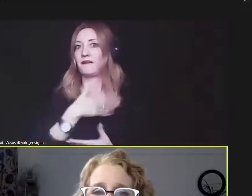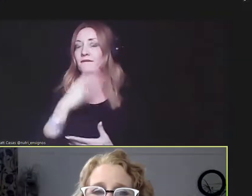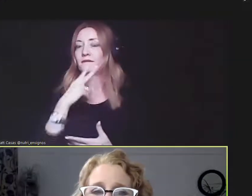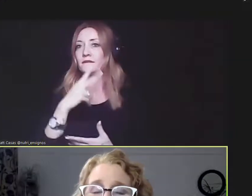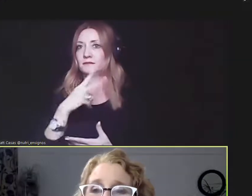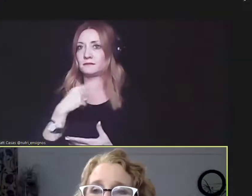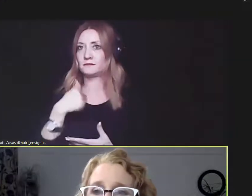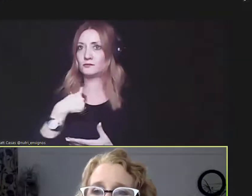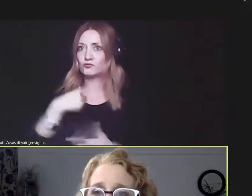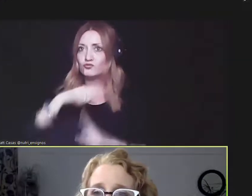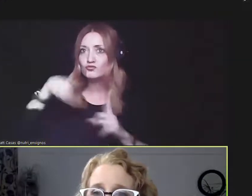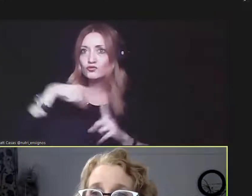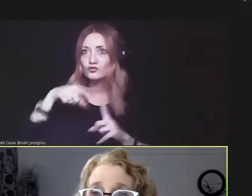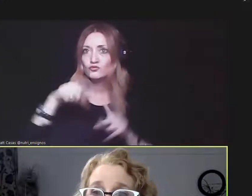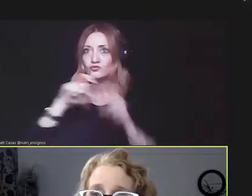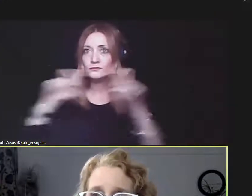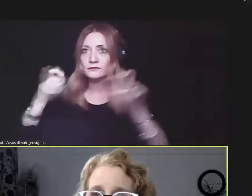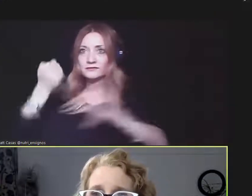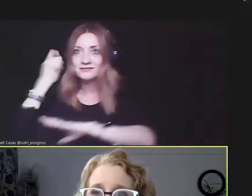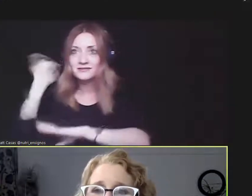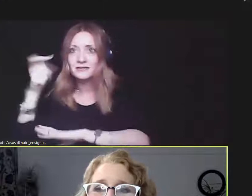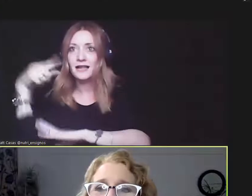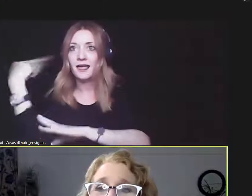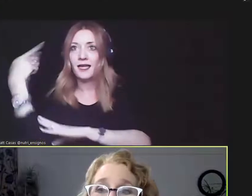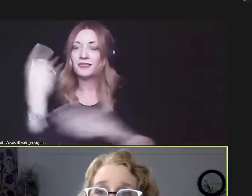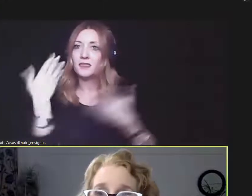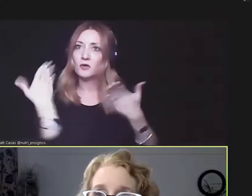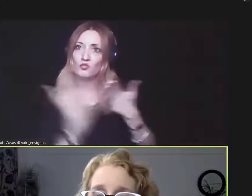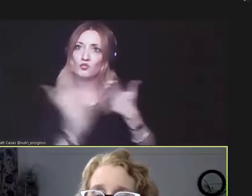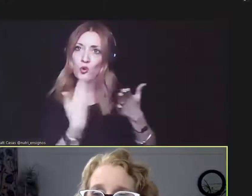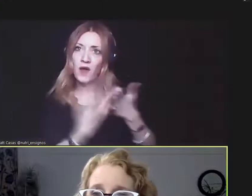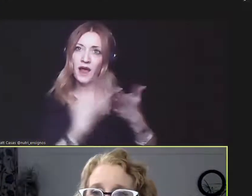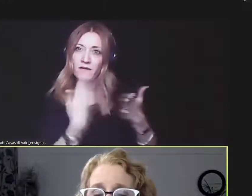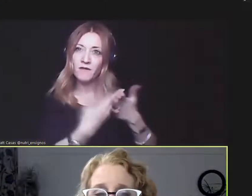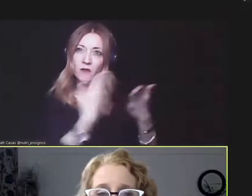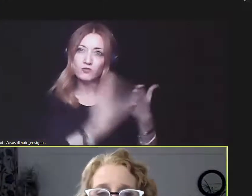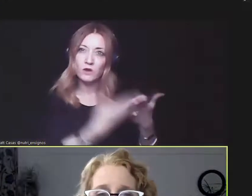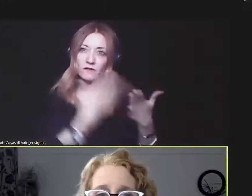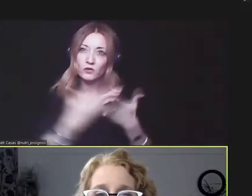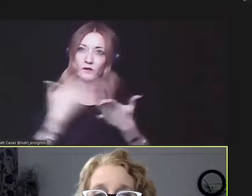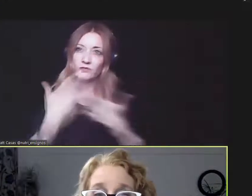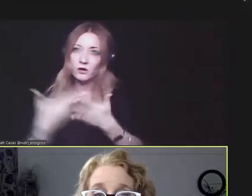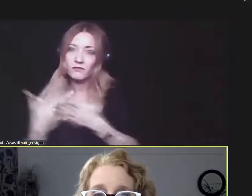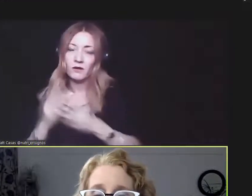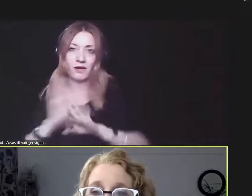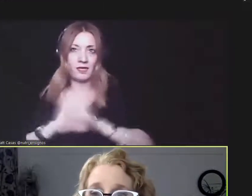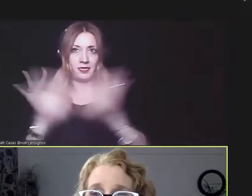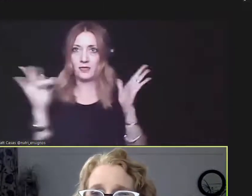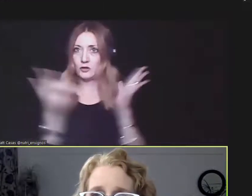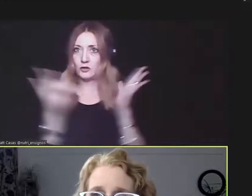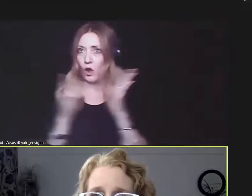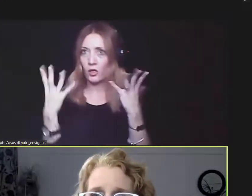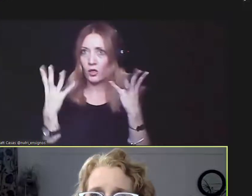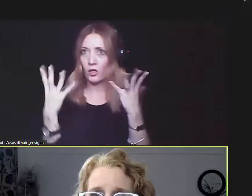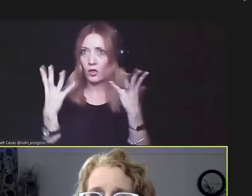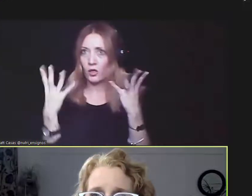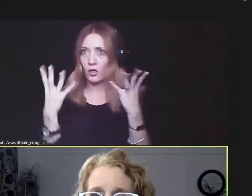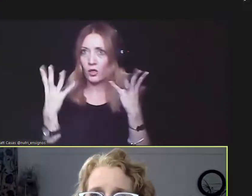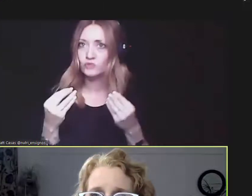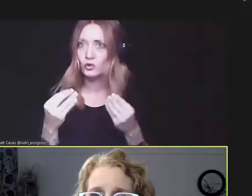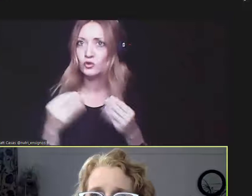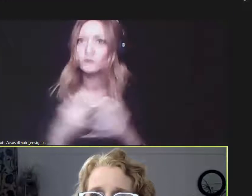know that they are testing the life span of